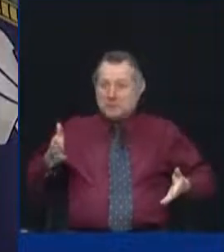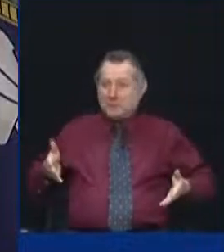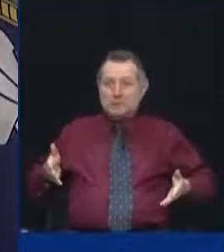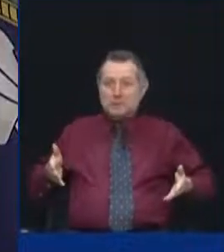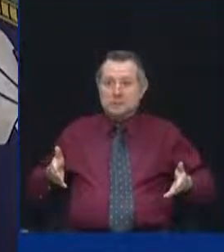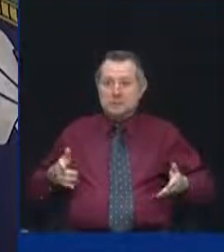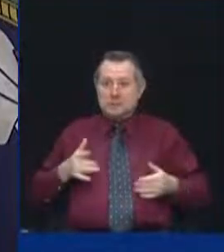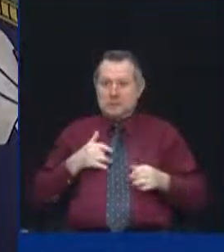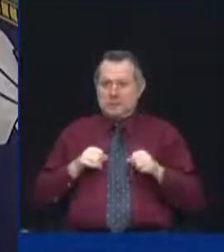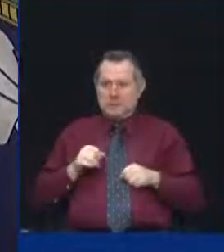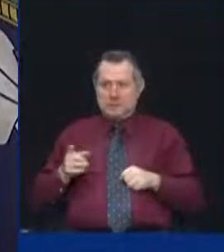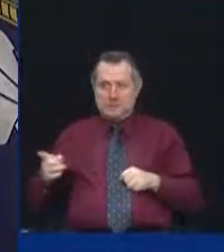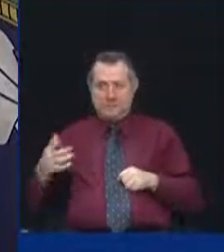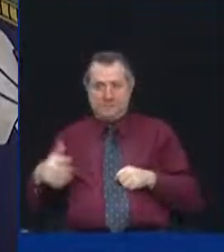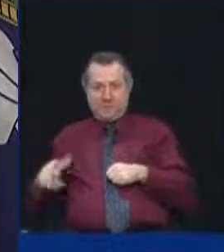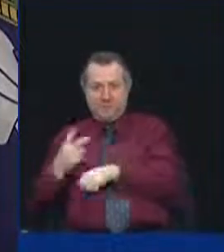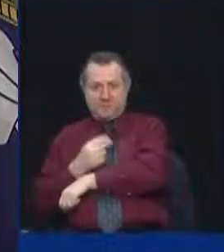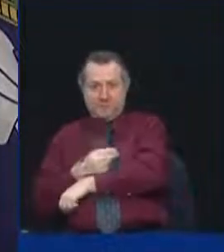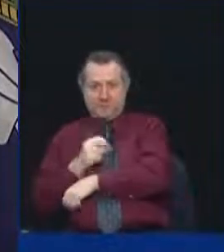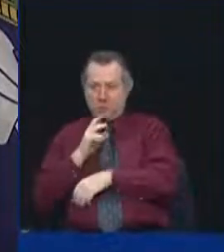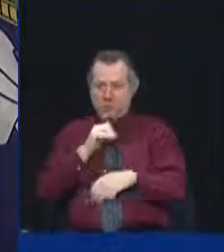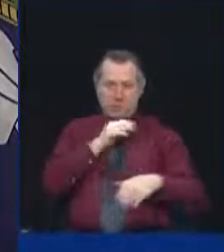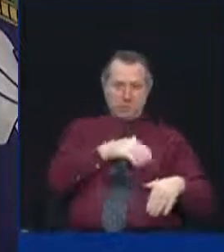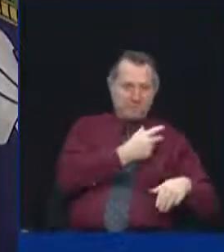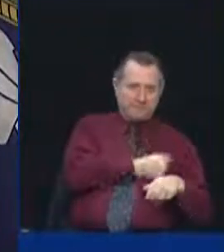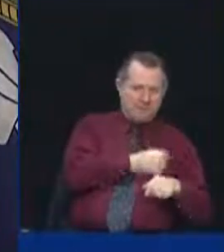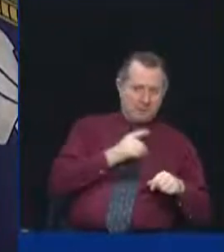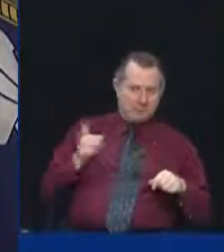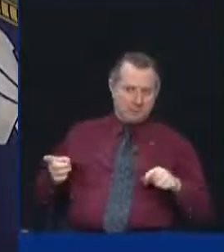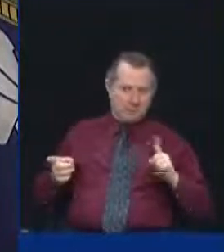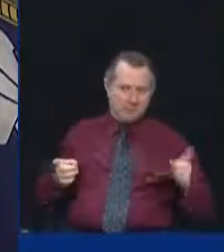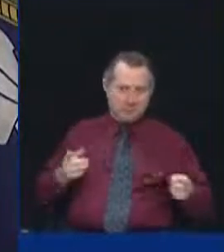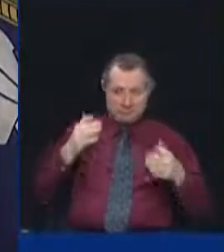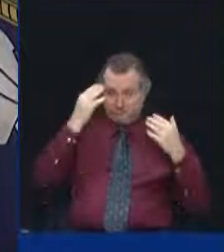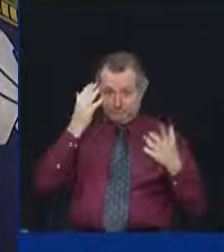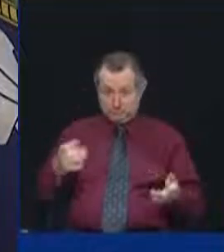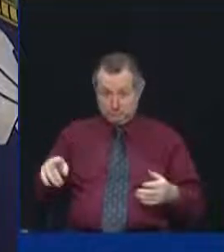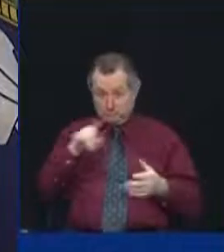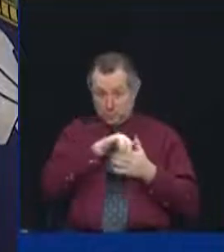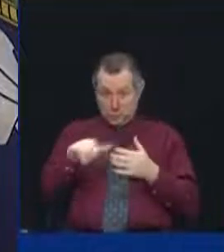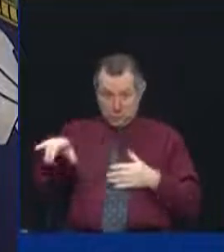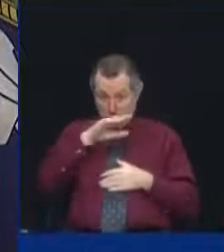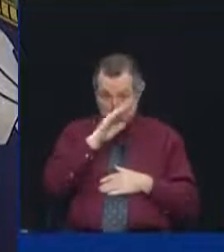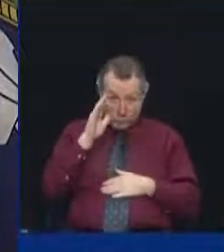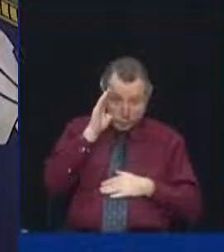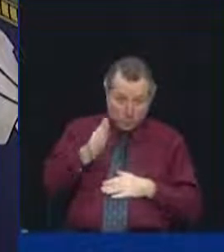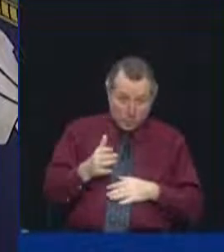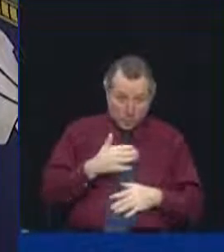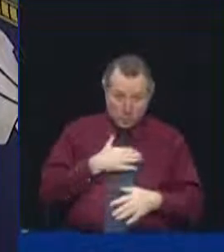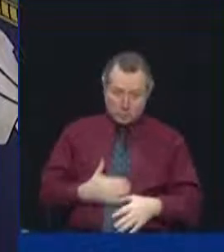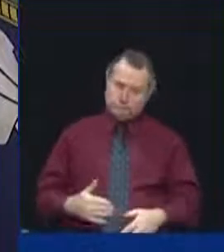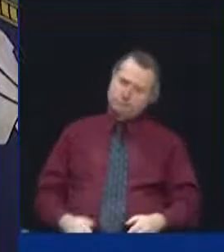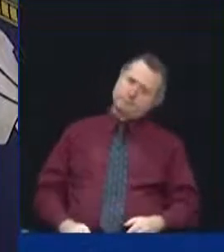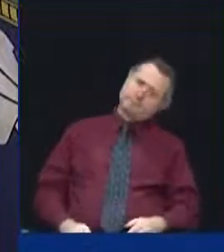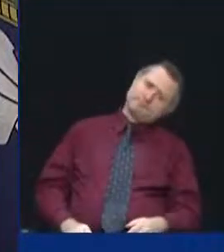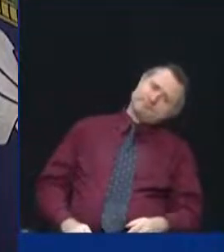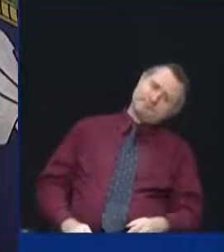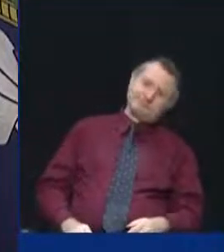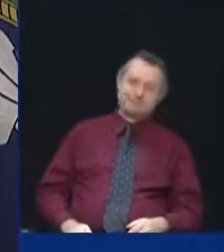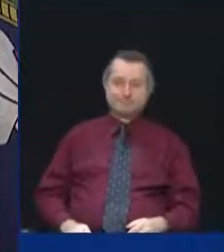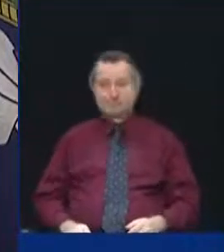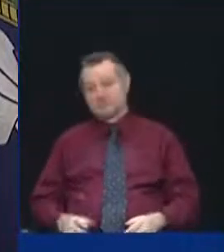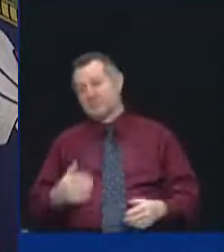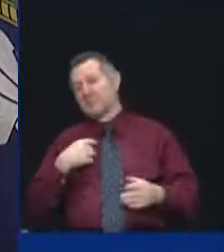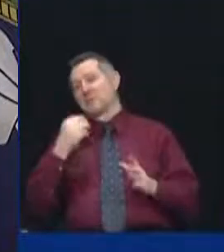if they're vaccinated or unvaccinated? I don't know that New Yorkers are going to do that. I will tell